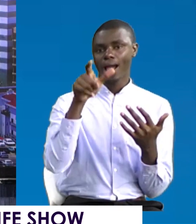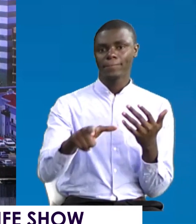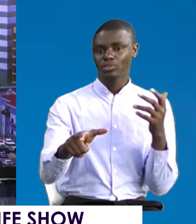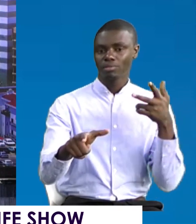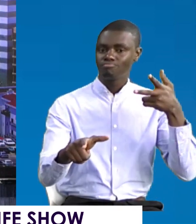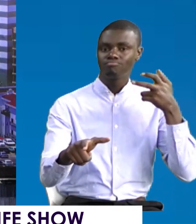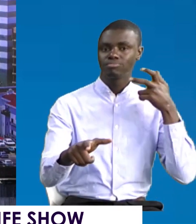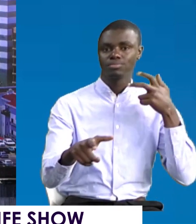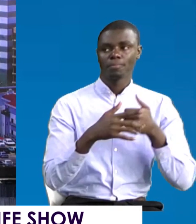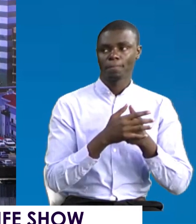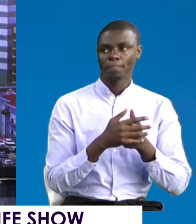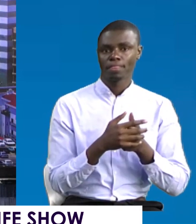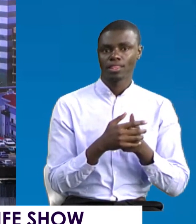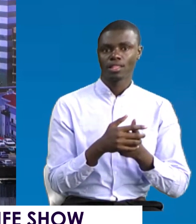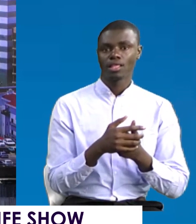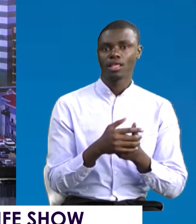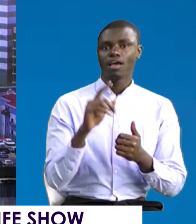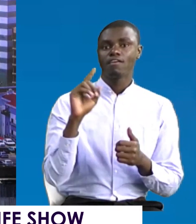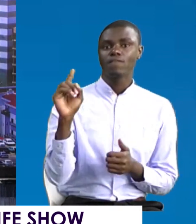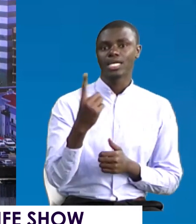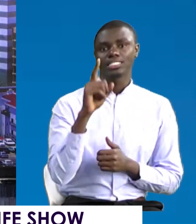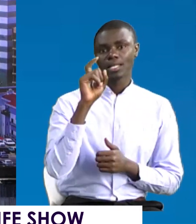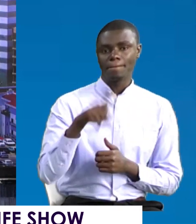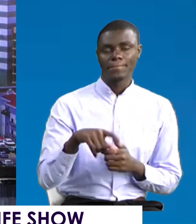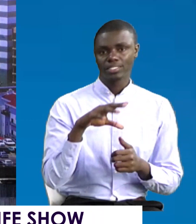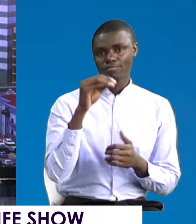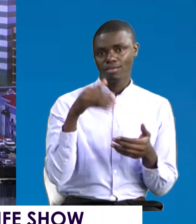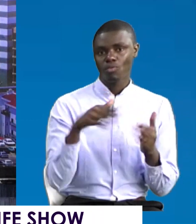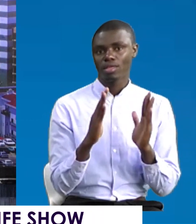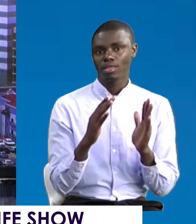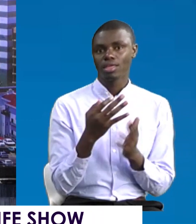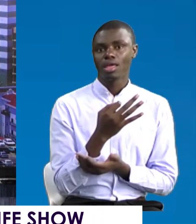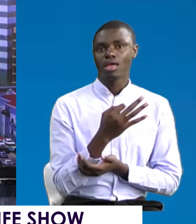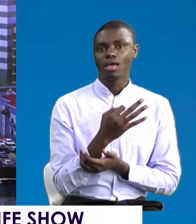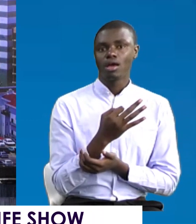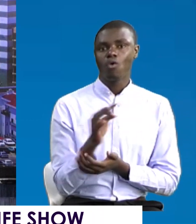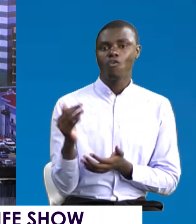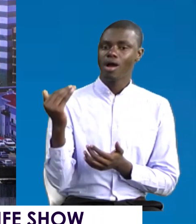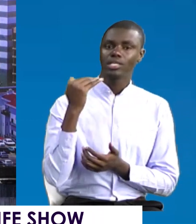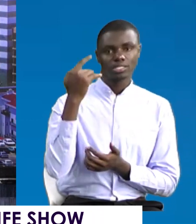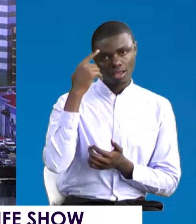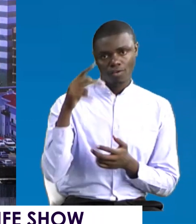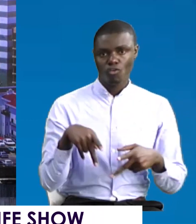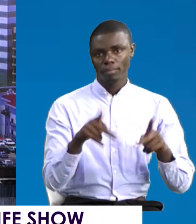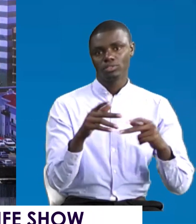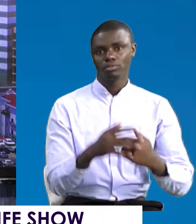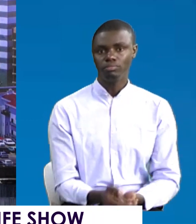listening. It is, you first have to find a way of, asking for